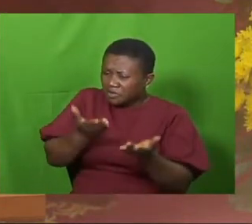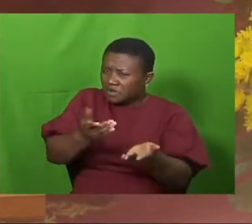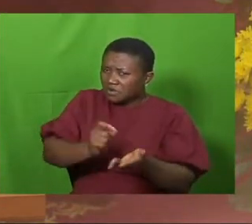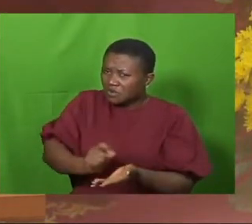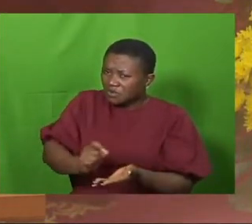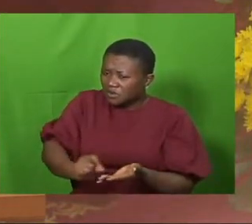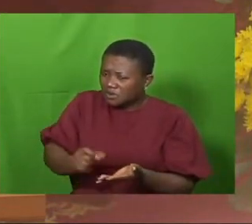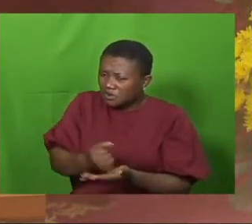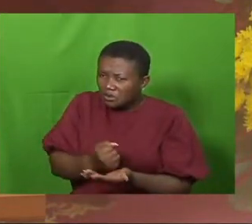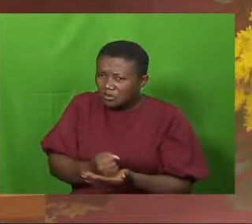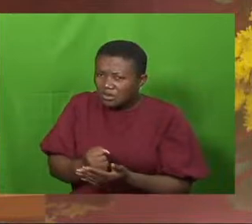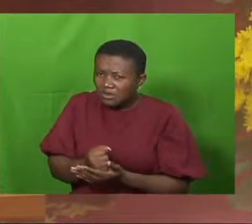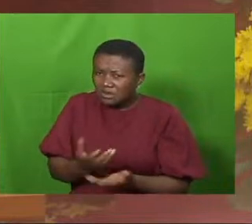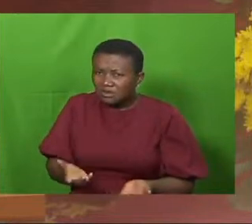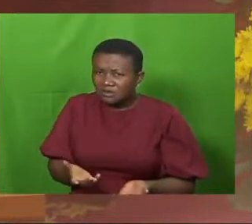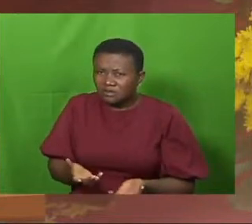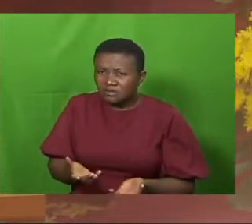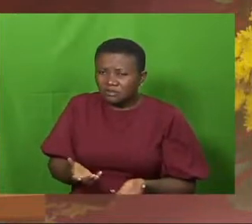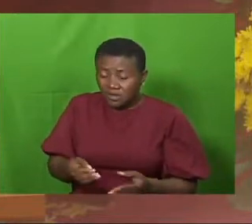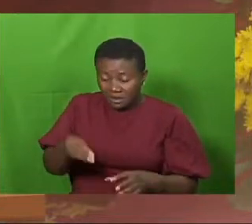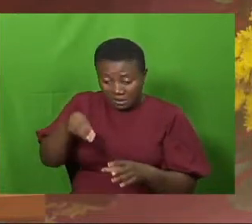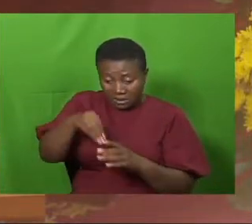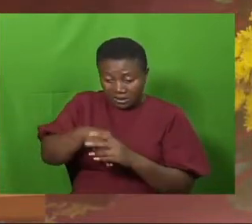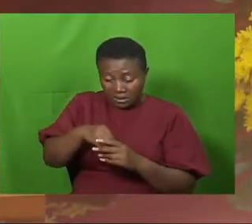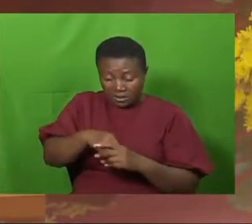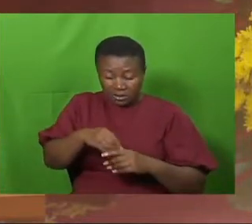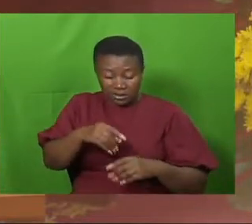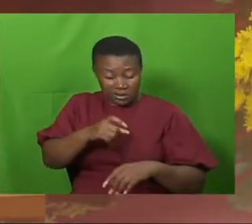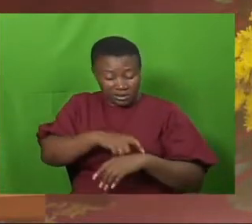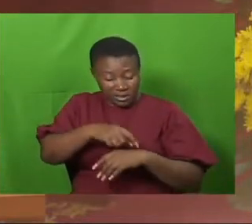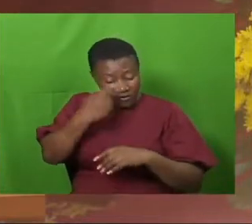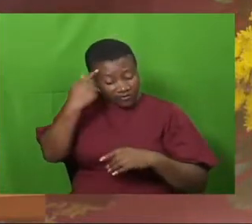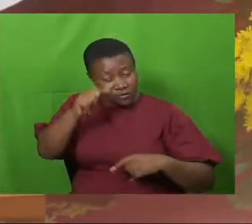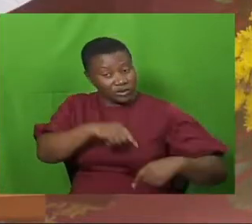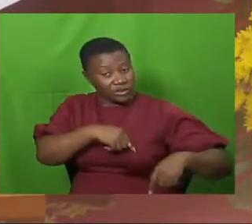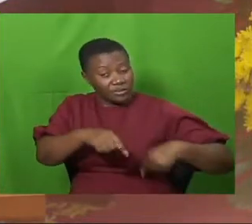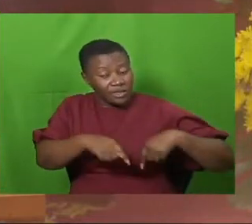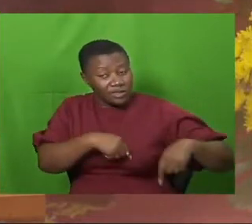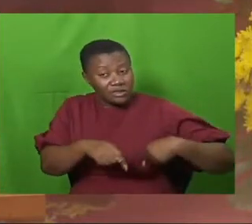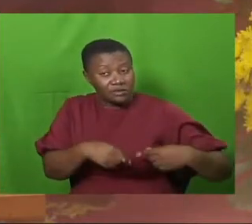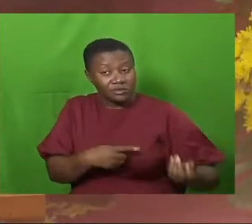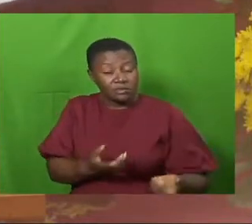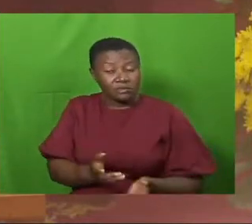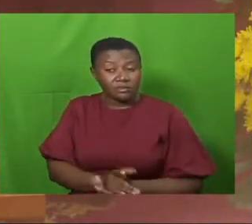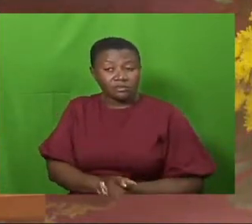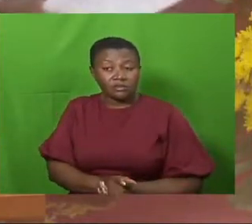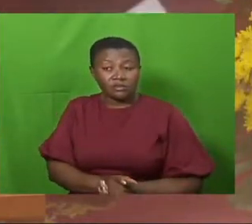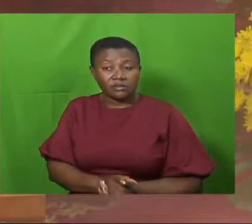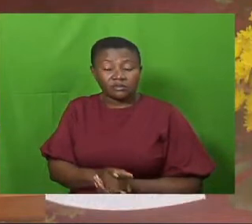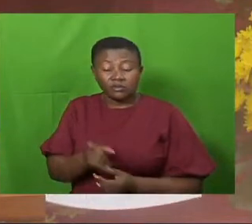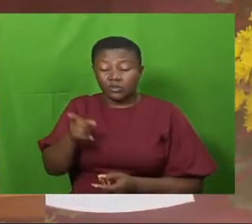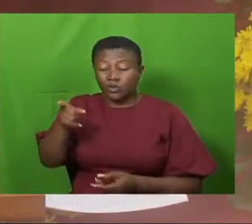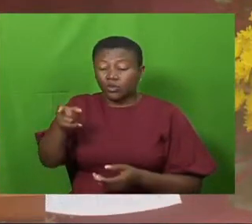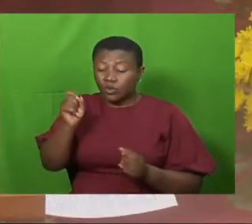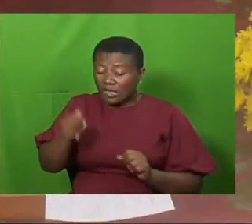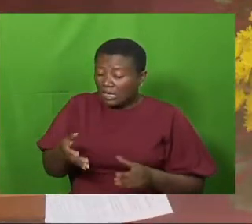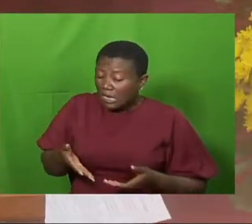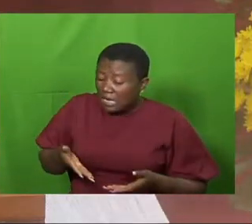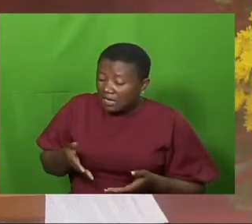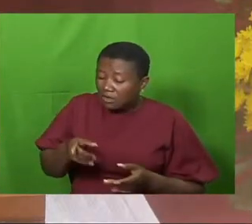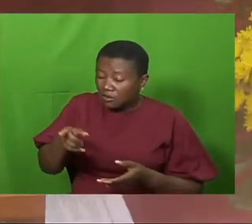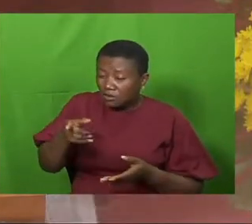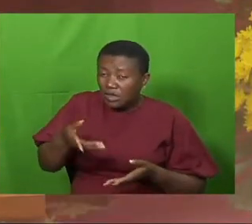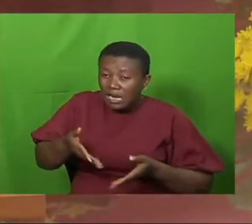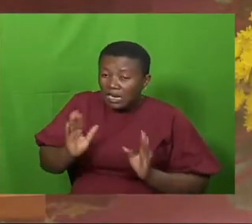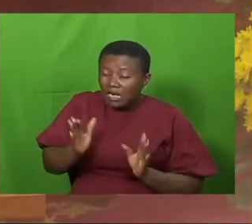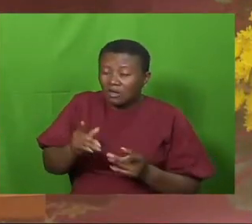Mr. Speaker, in a debate. Mr. Speaker, in a debate, you are allowed to tender